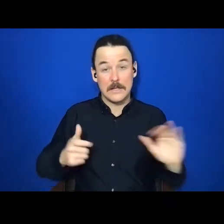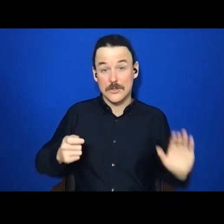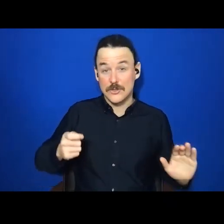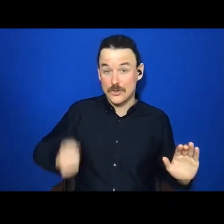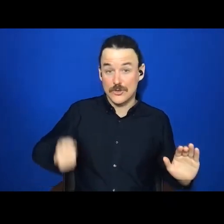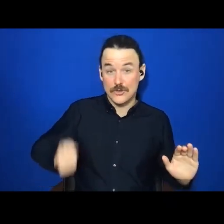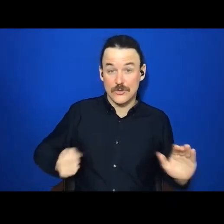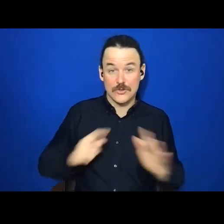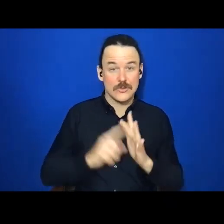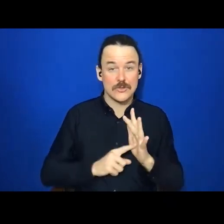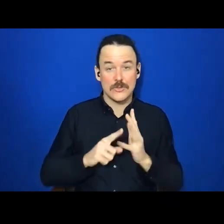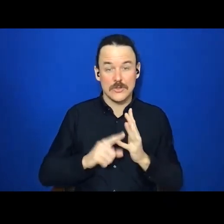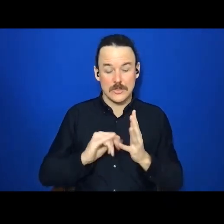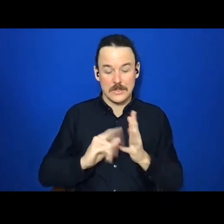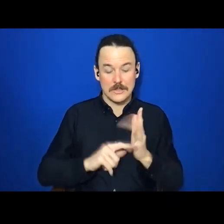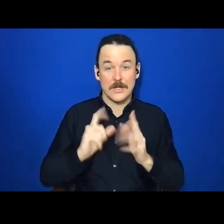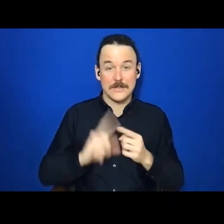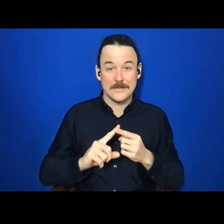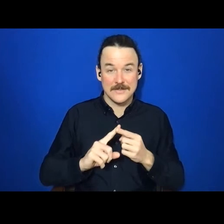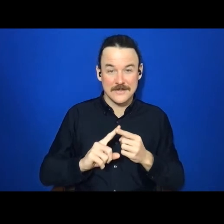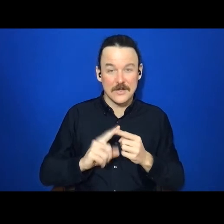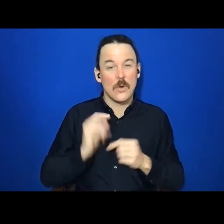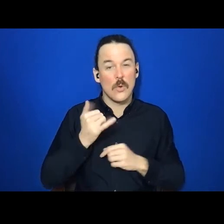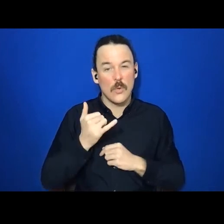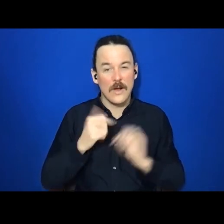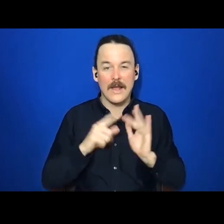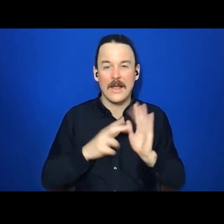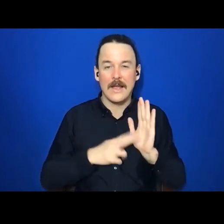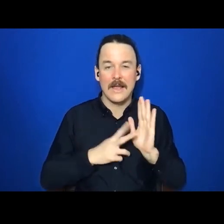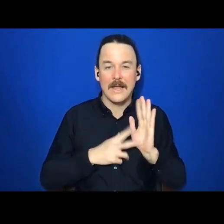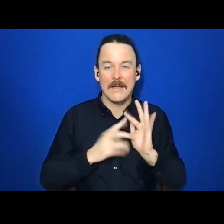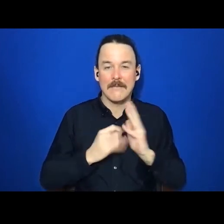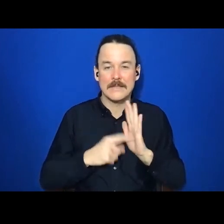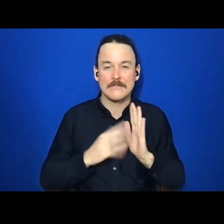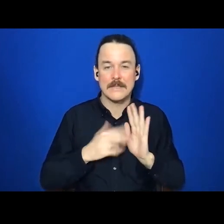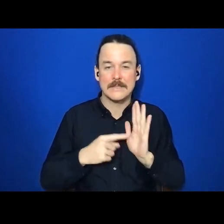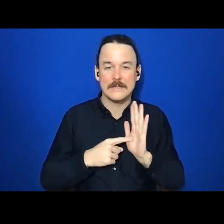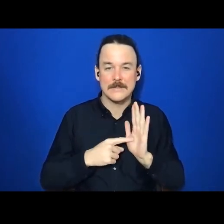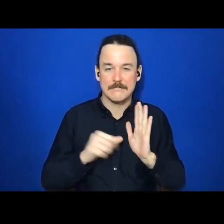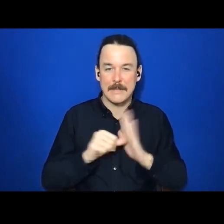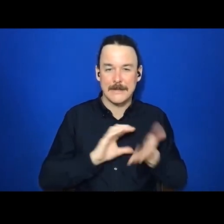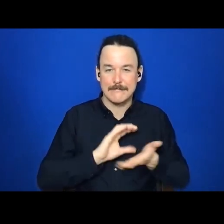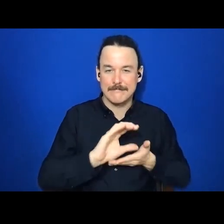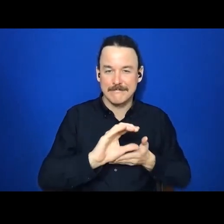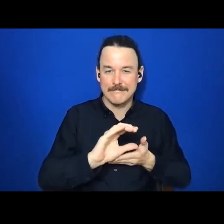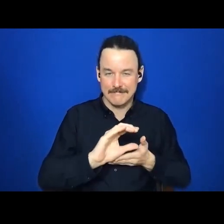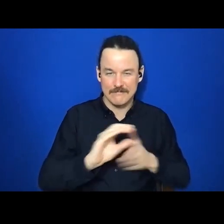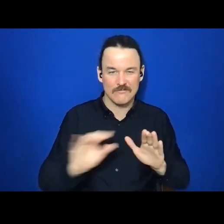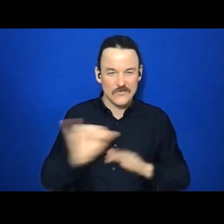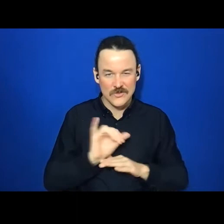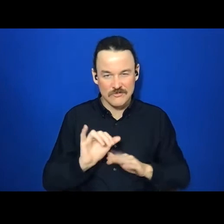New Zealand panel this time around. As for those of us on this side of the Tasman, we'll hear some learnings